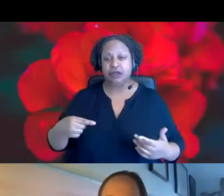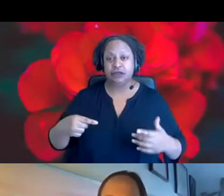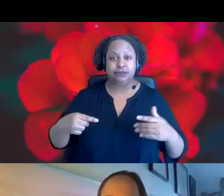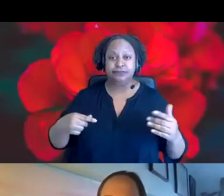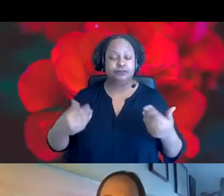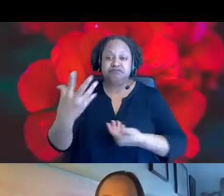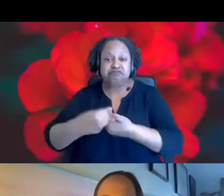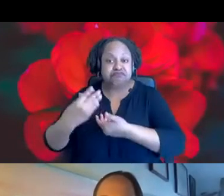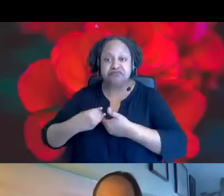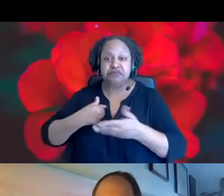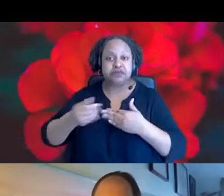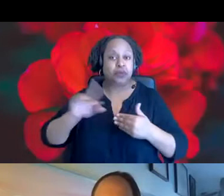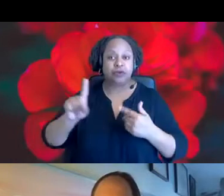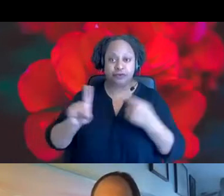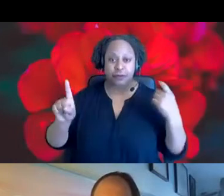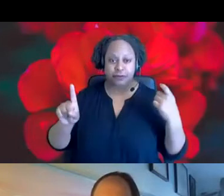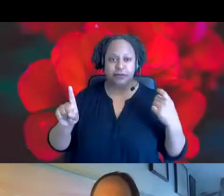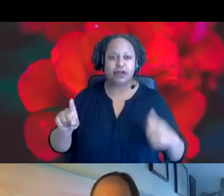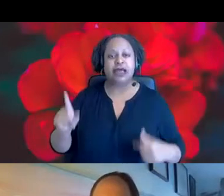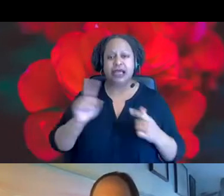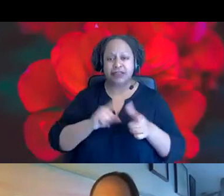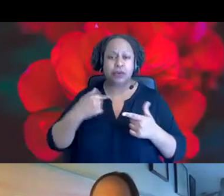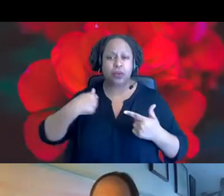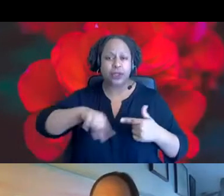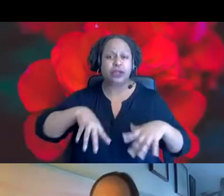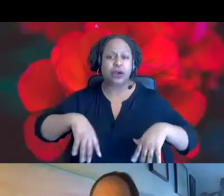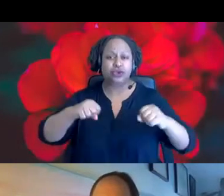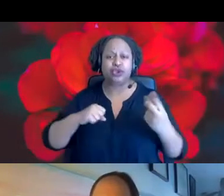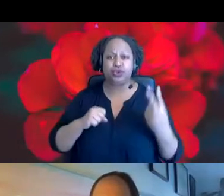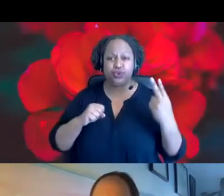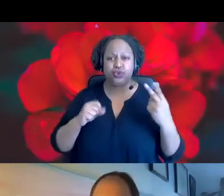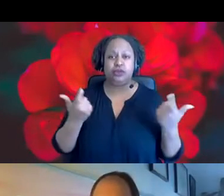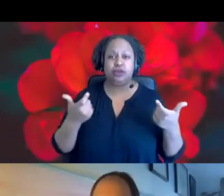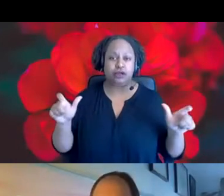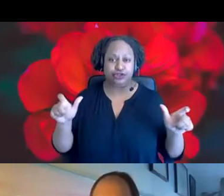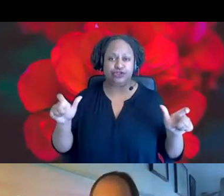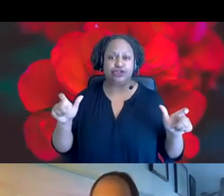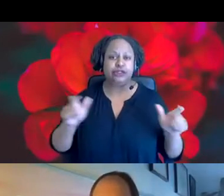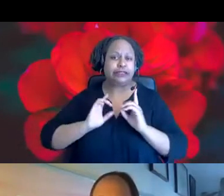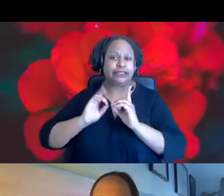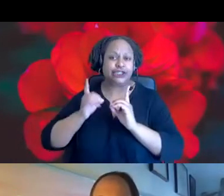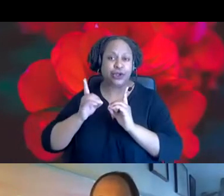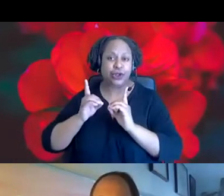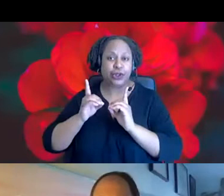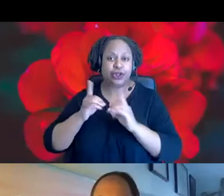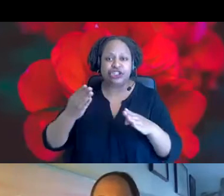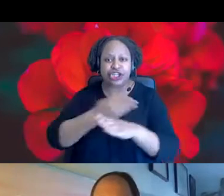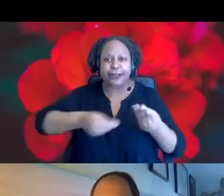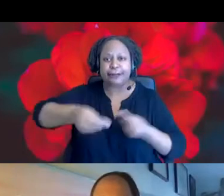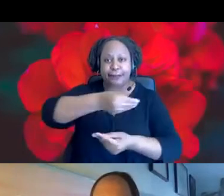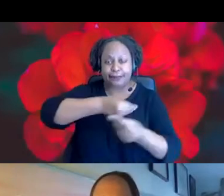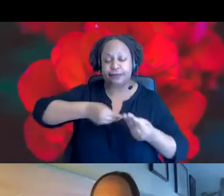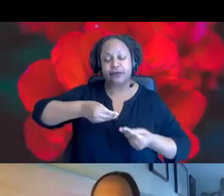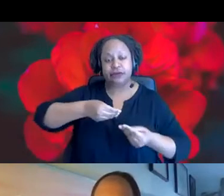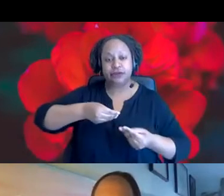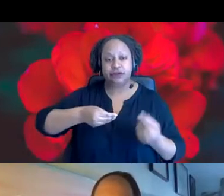did probably like two large-ish digital sharings, one